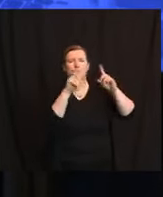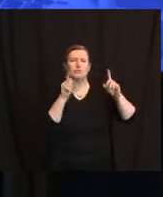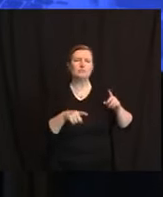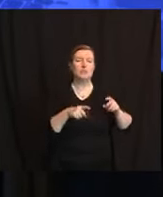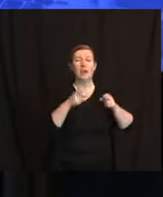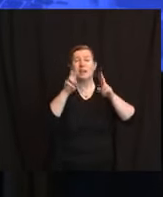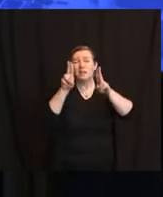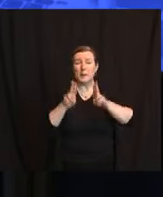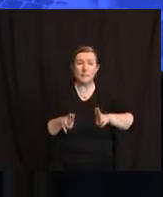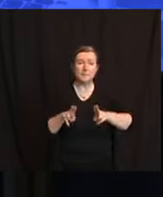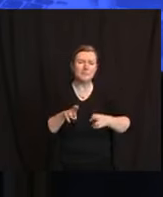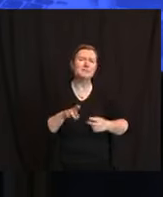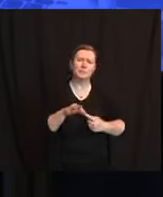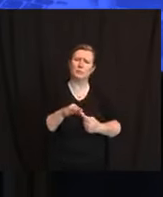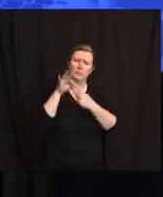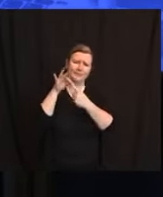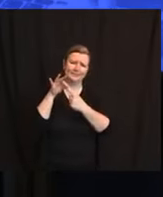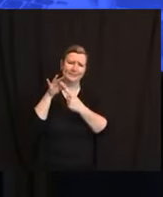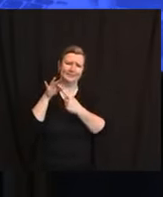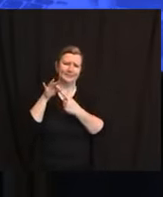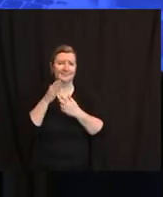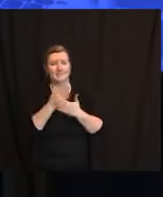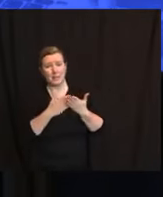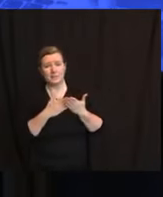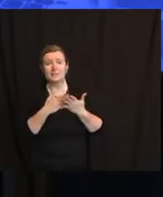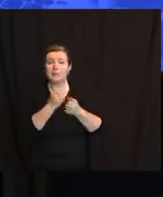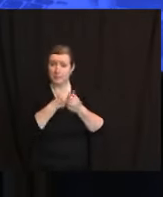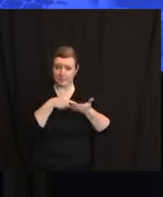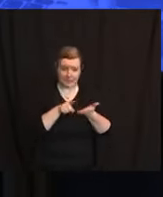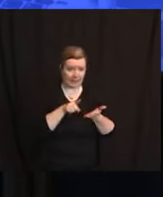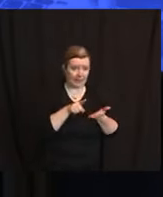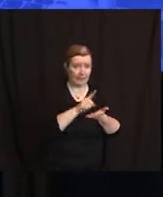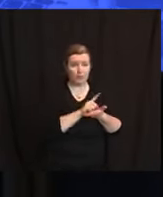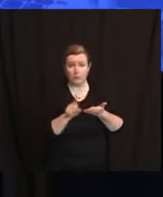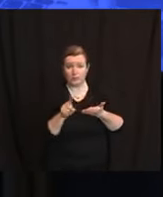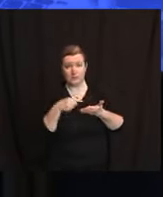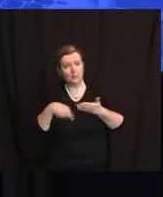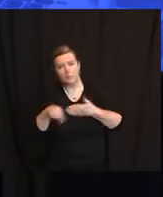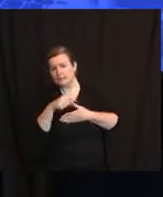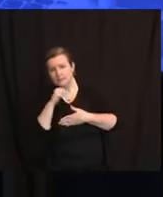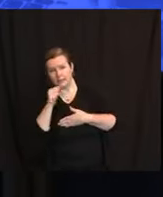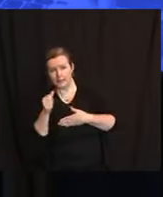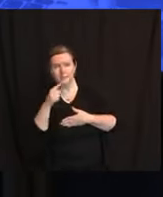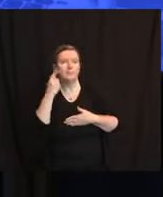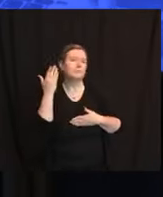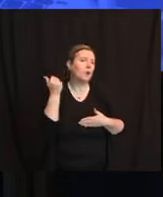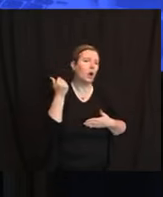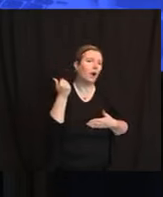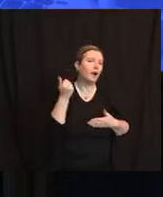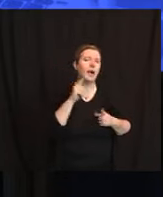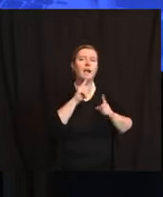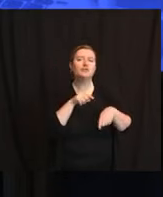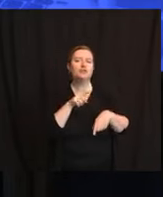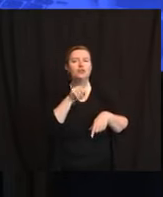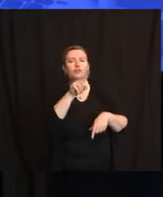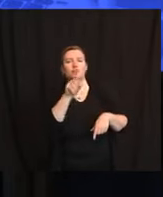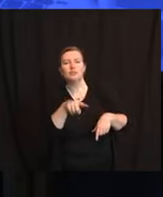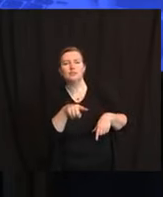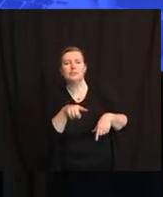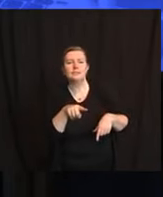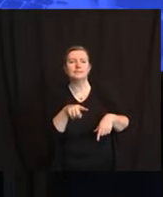of folks who start getting paid and then don't receive benefits next week is because they've answered a question. And I don't even want to say incorrectly. They answered the question how they answered